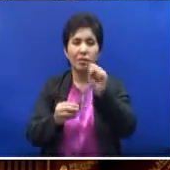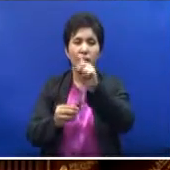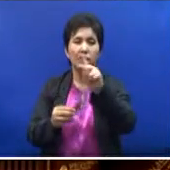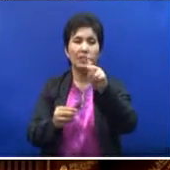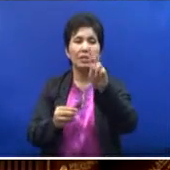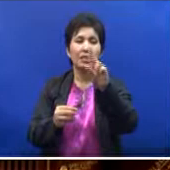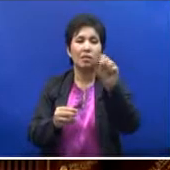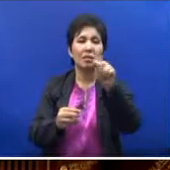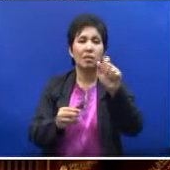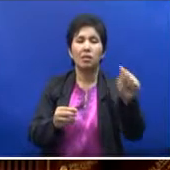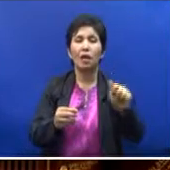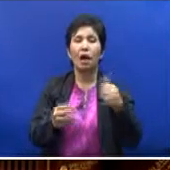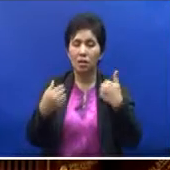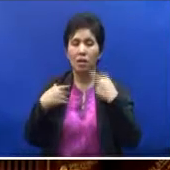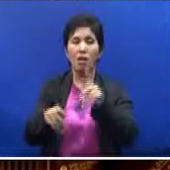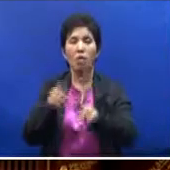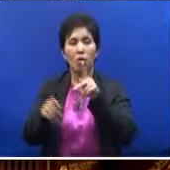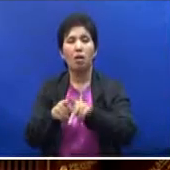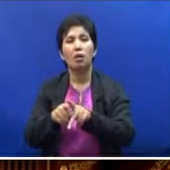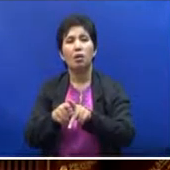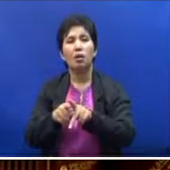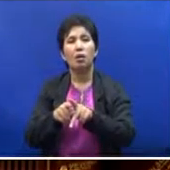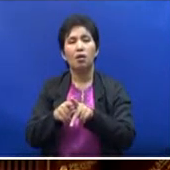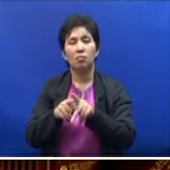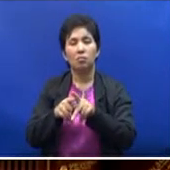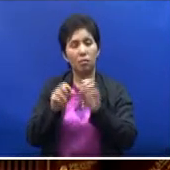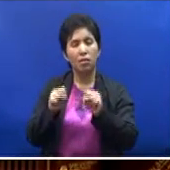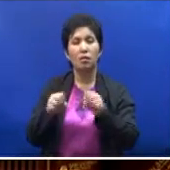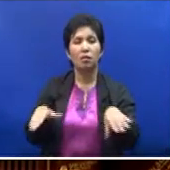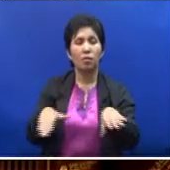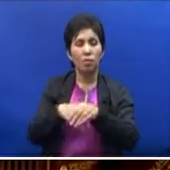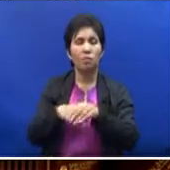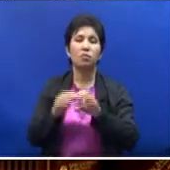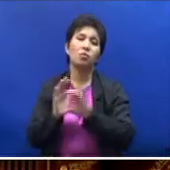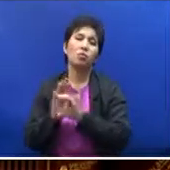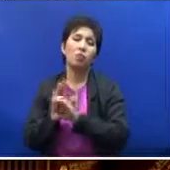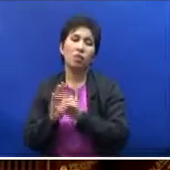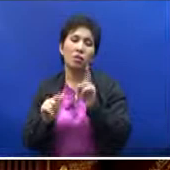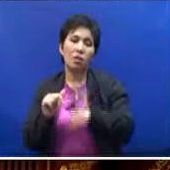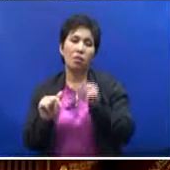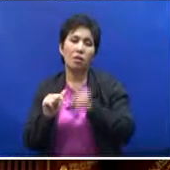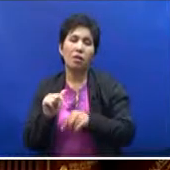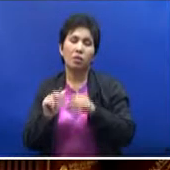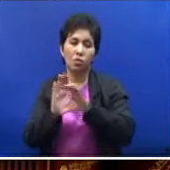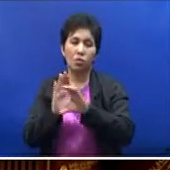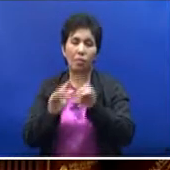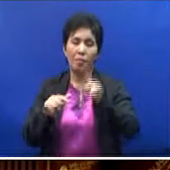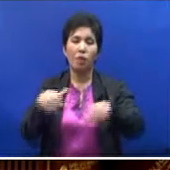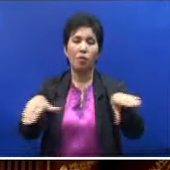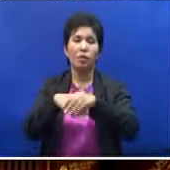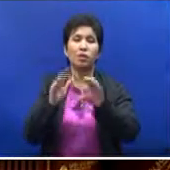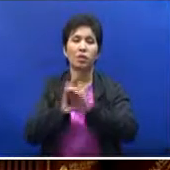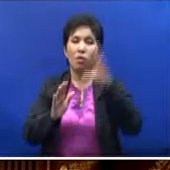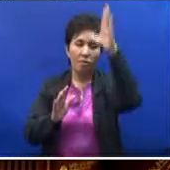understand that there are people who are prohibited to be married. Okay, for example, between father and daughter. Okay,